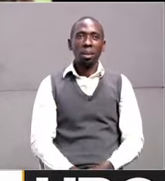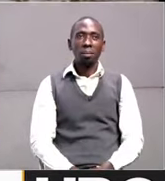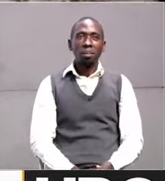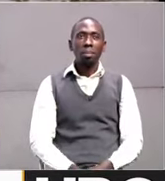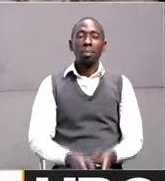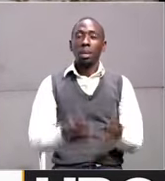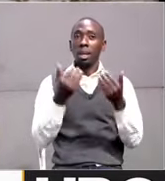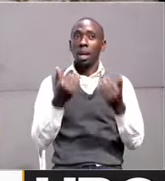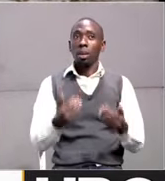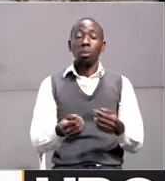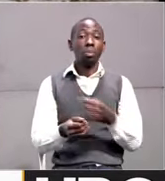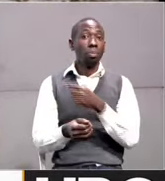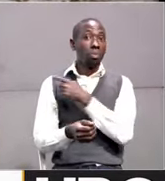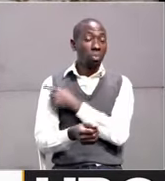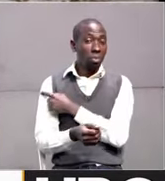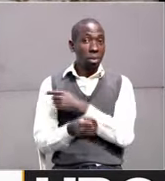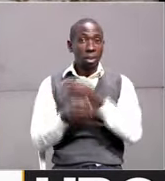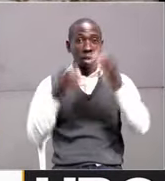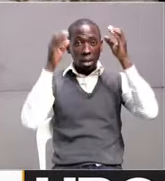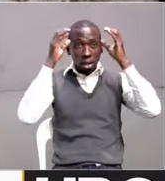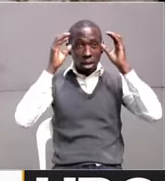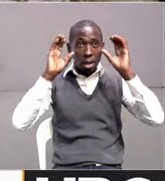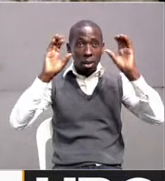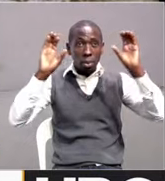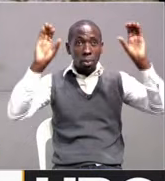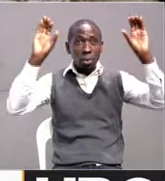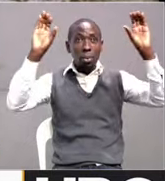Now, those herds,